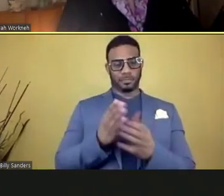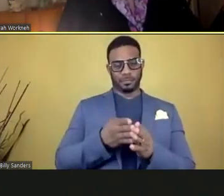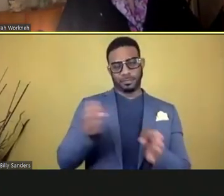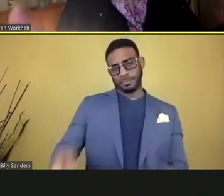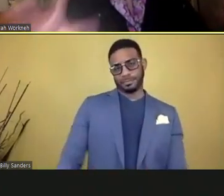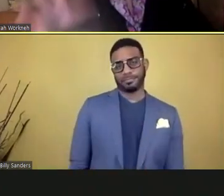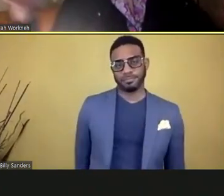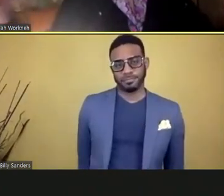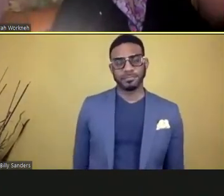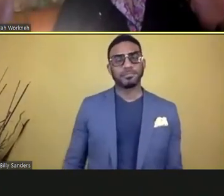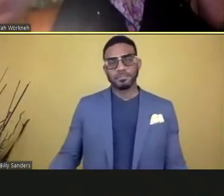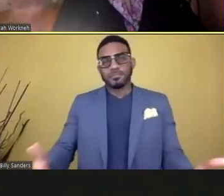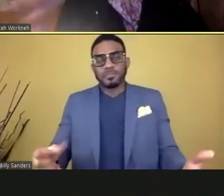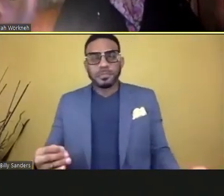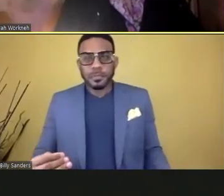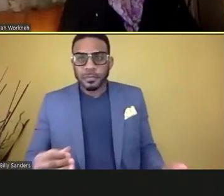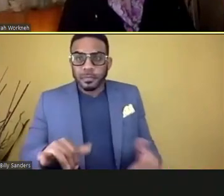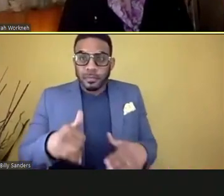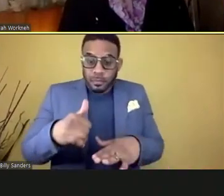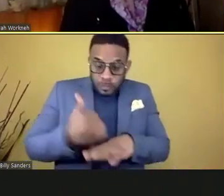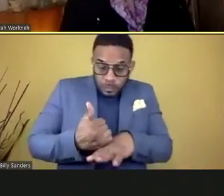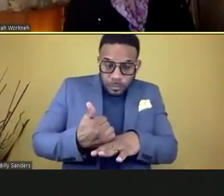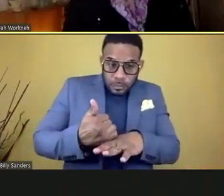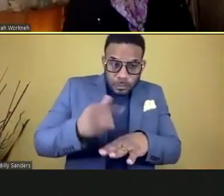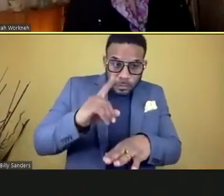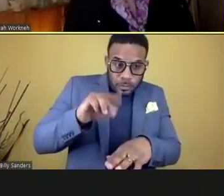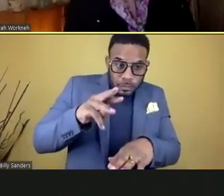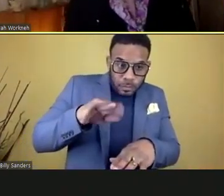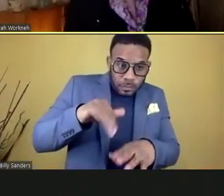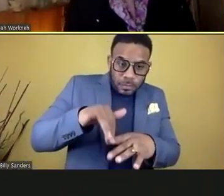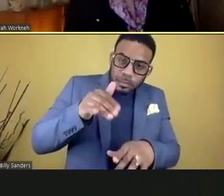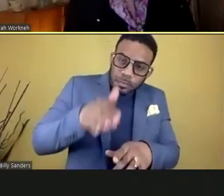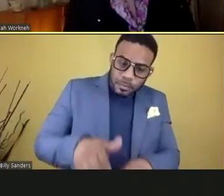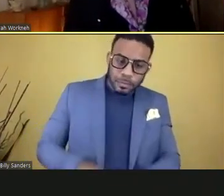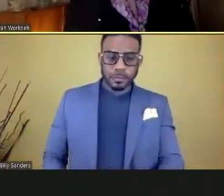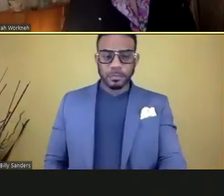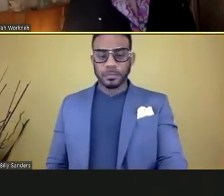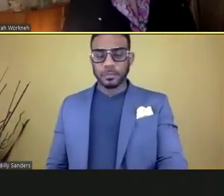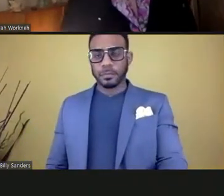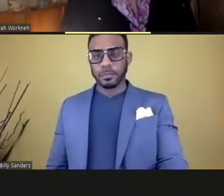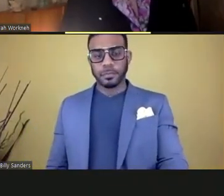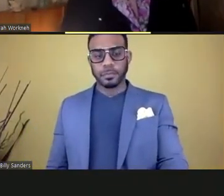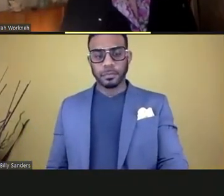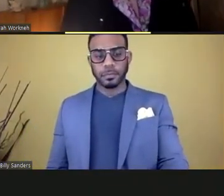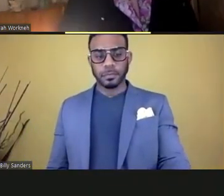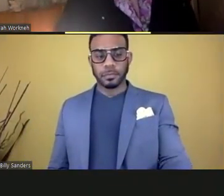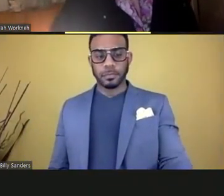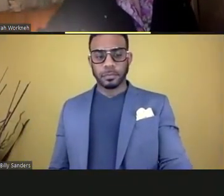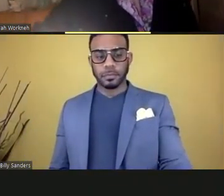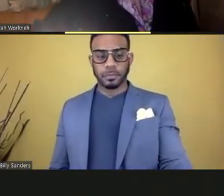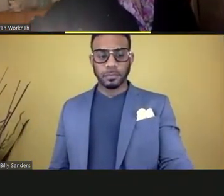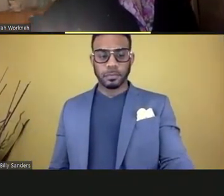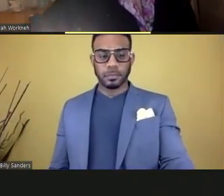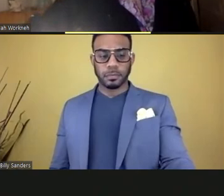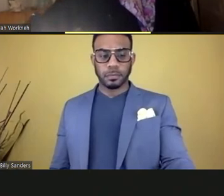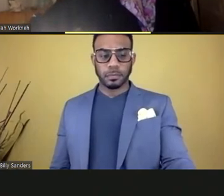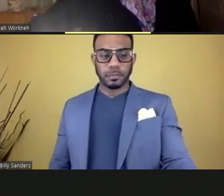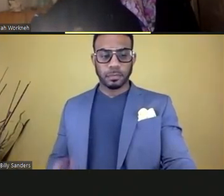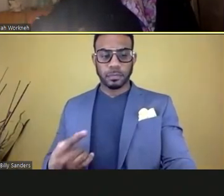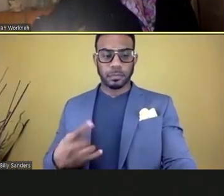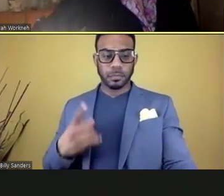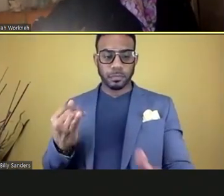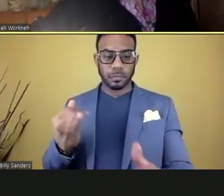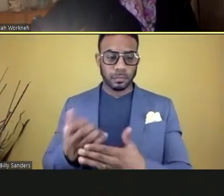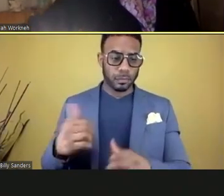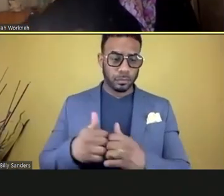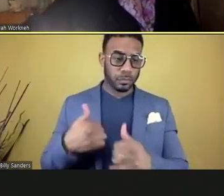neighbor. And so setting up the dynamic in that way, you know. We had an artist come that was with